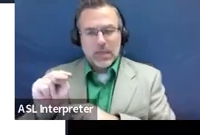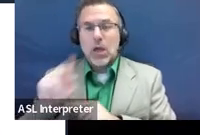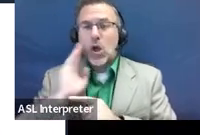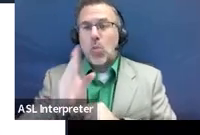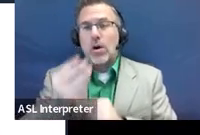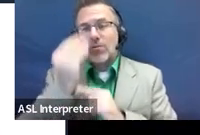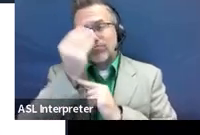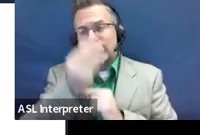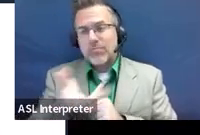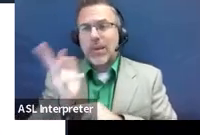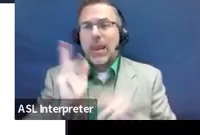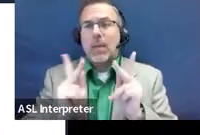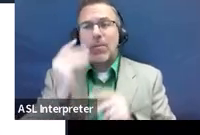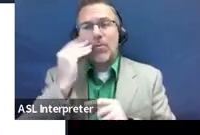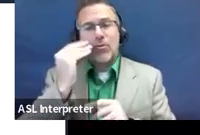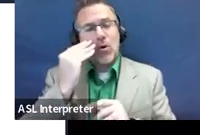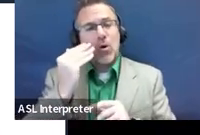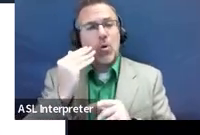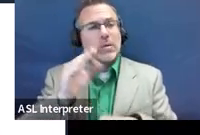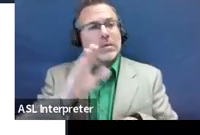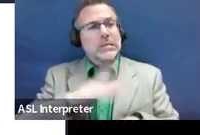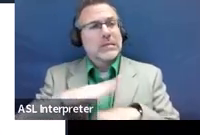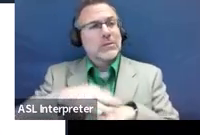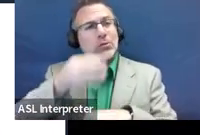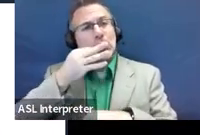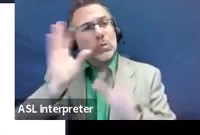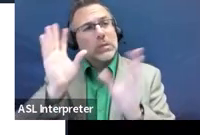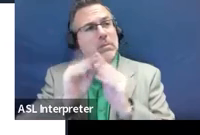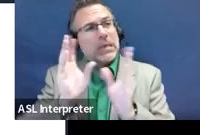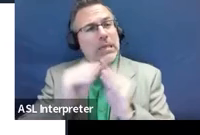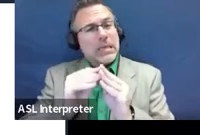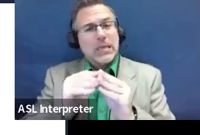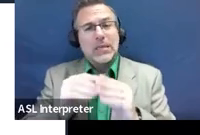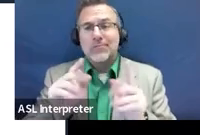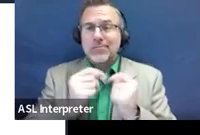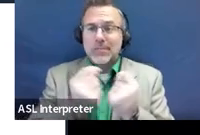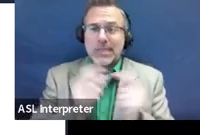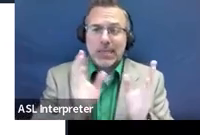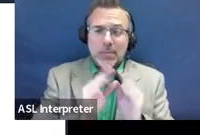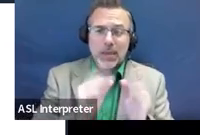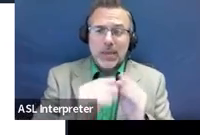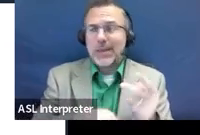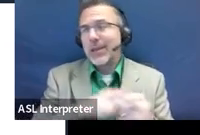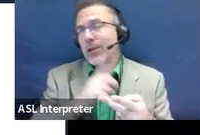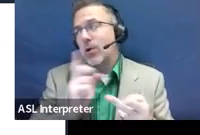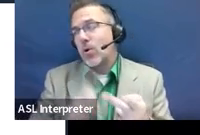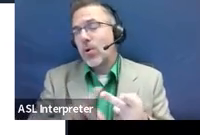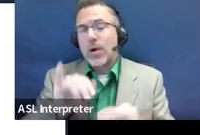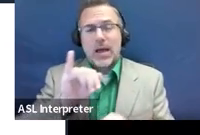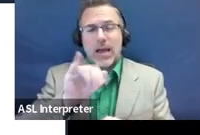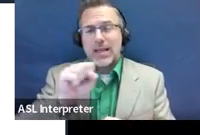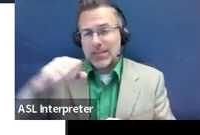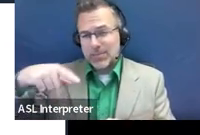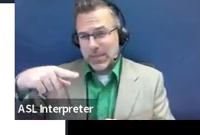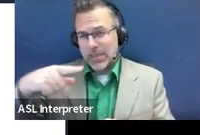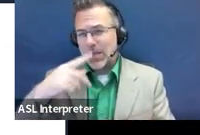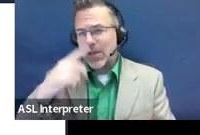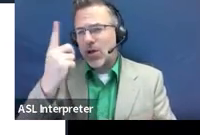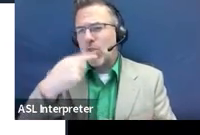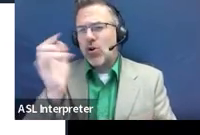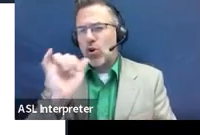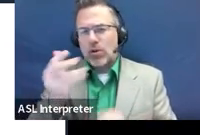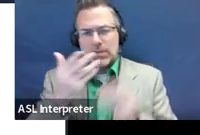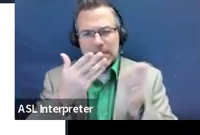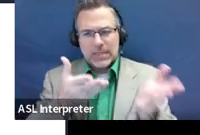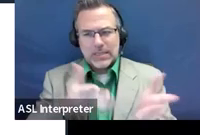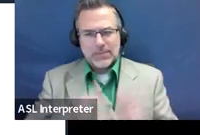team meeting, whether it's an IEP meeting or an IFSP. So this is what the advance written notice looks like for the state